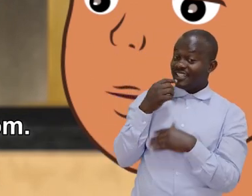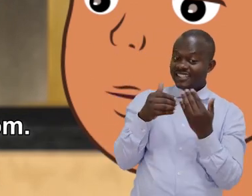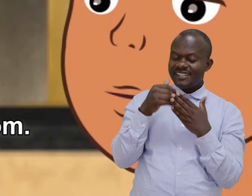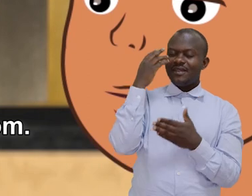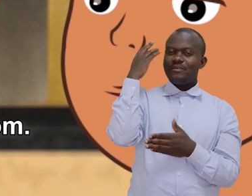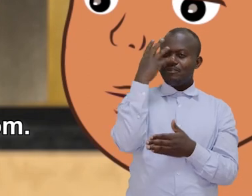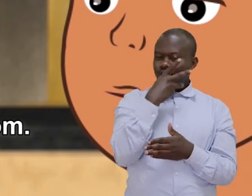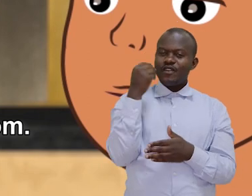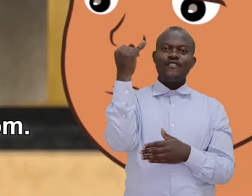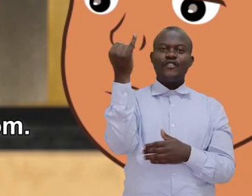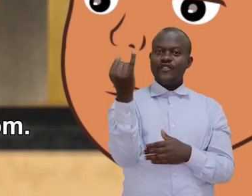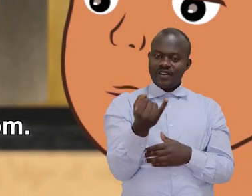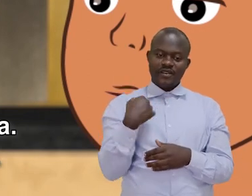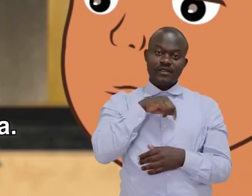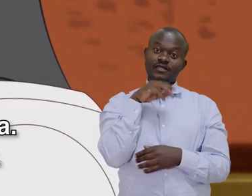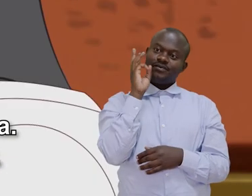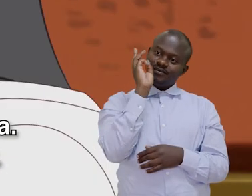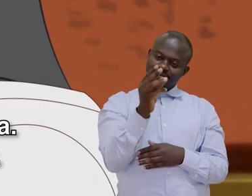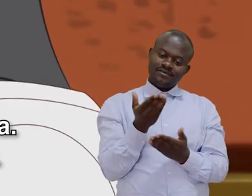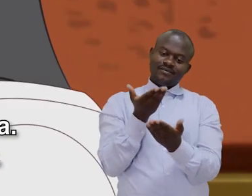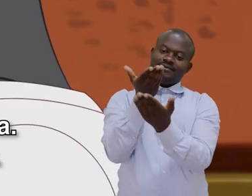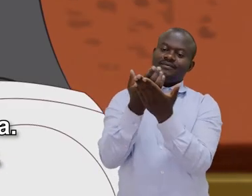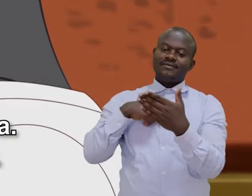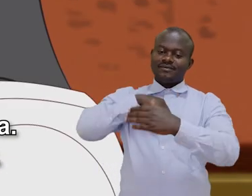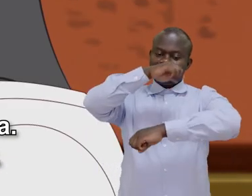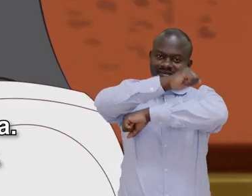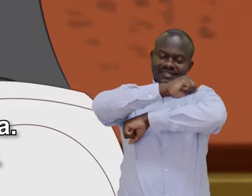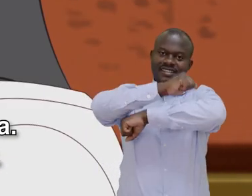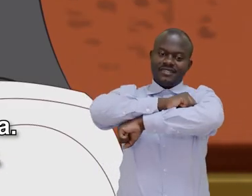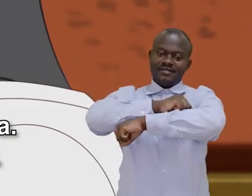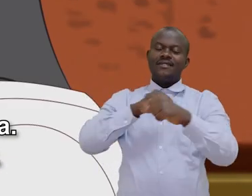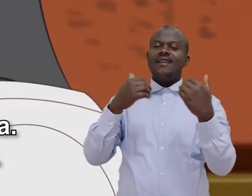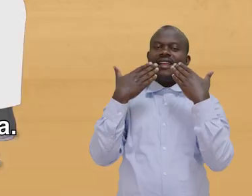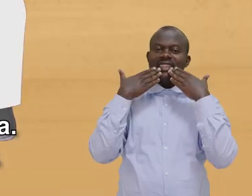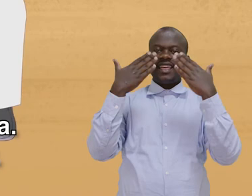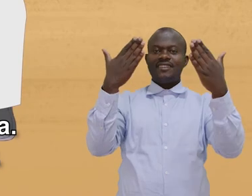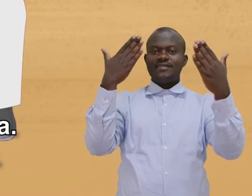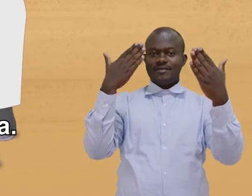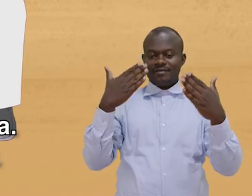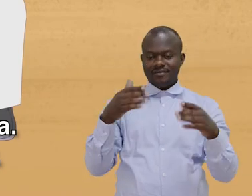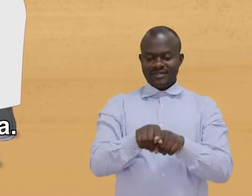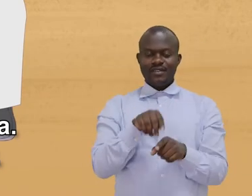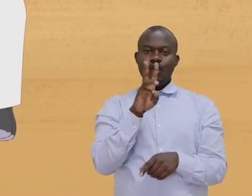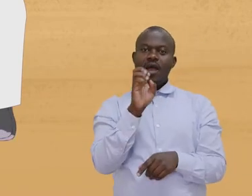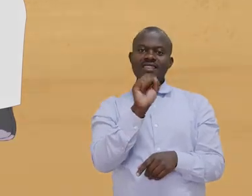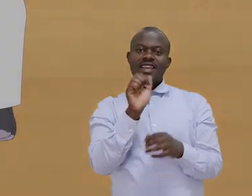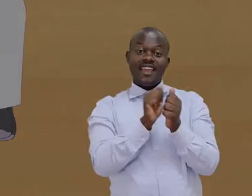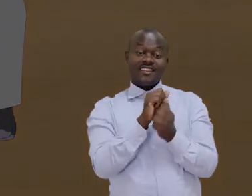We will hang this in our classroom. Thank you too, Wase and Kanza. We drew this picture